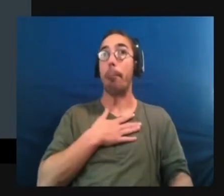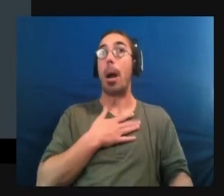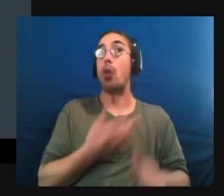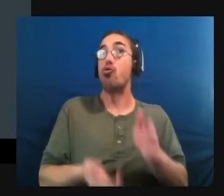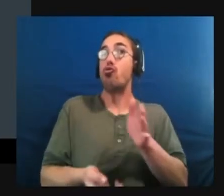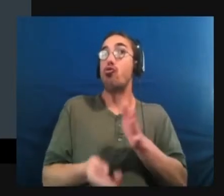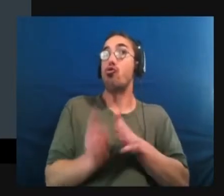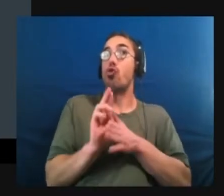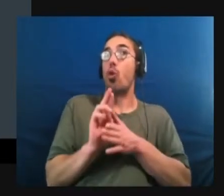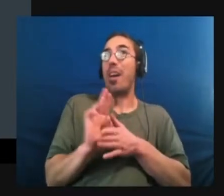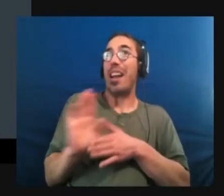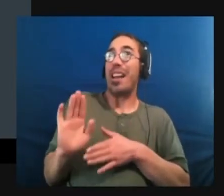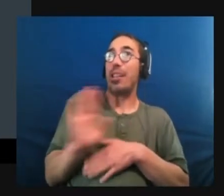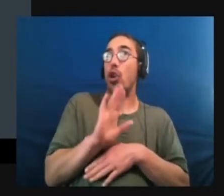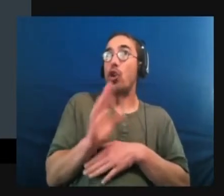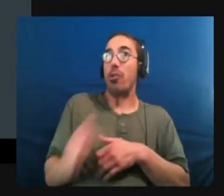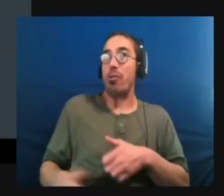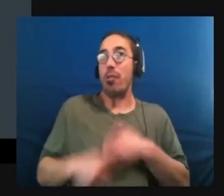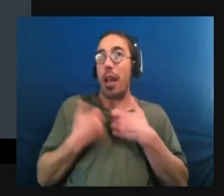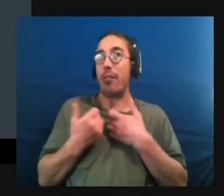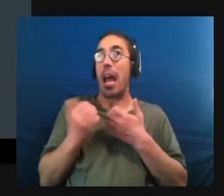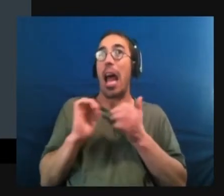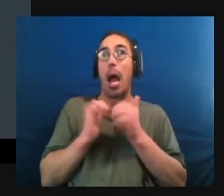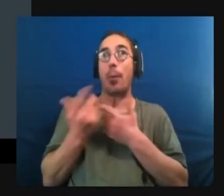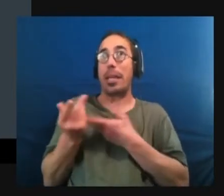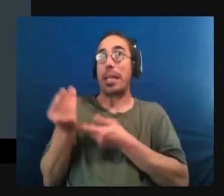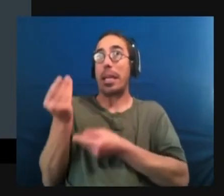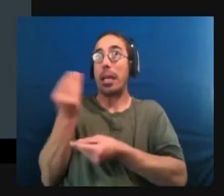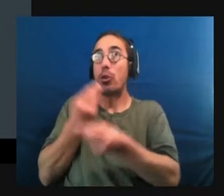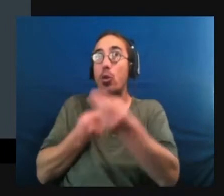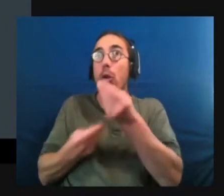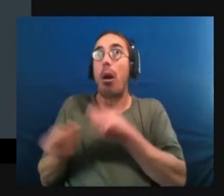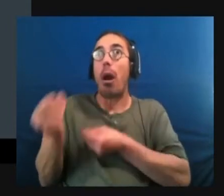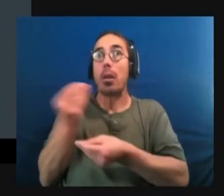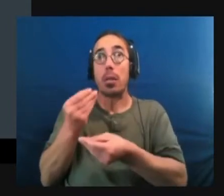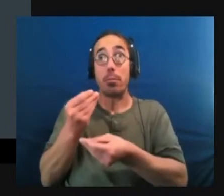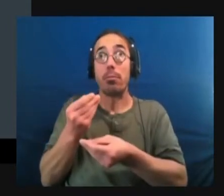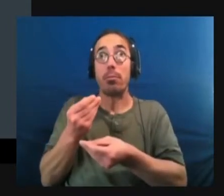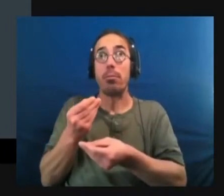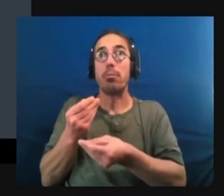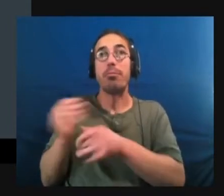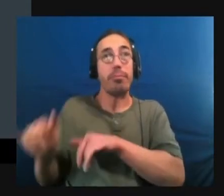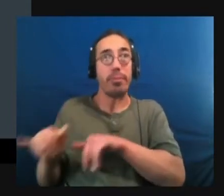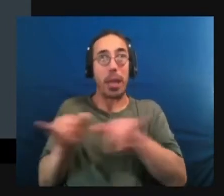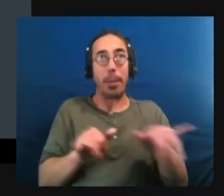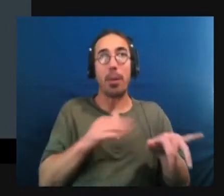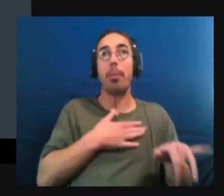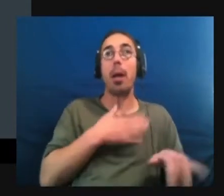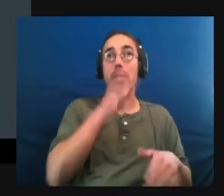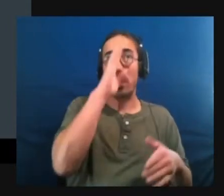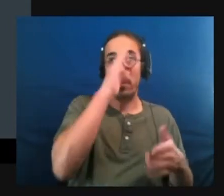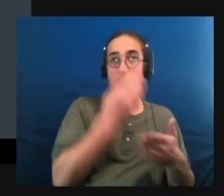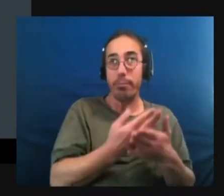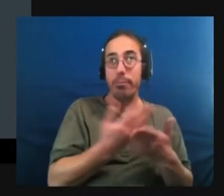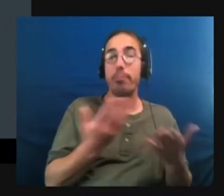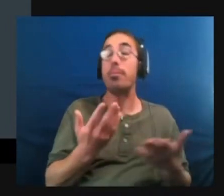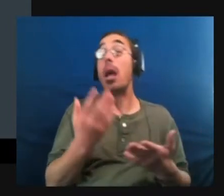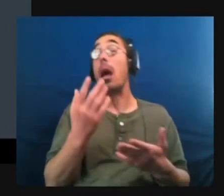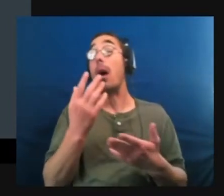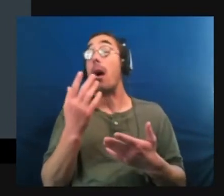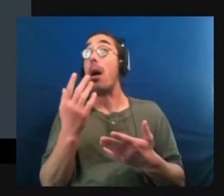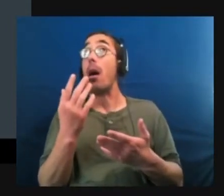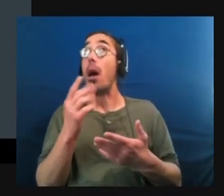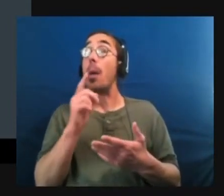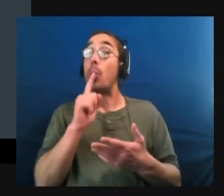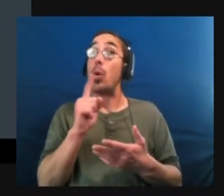their life, the way that we interact with each other. And I'm appreciative that they are able and they are resourced to meet